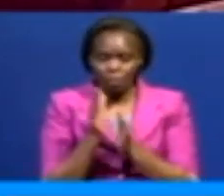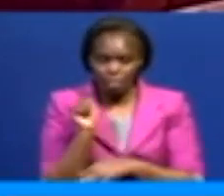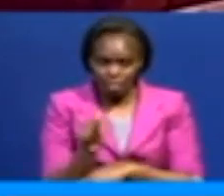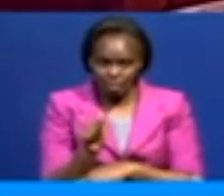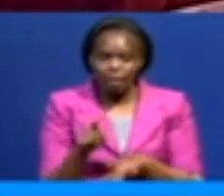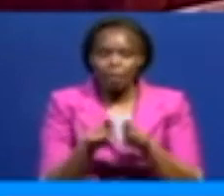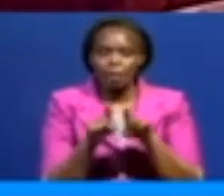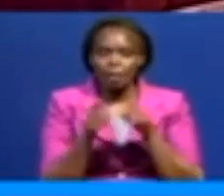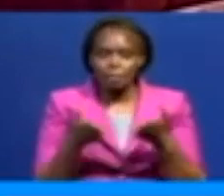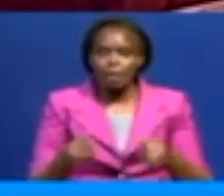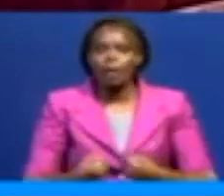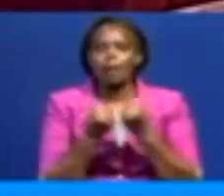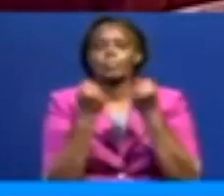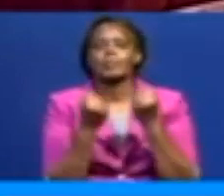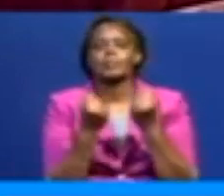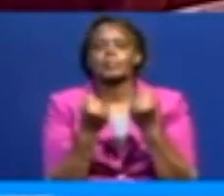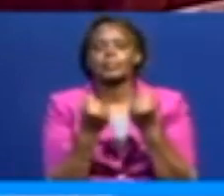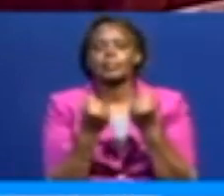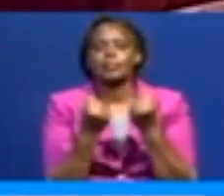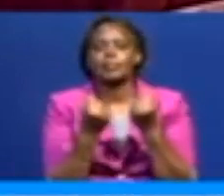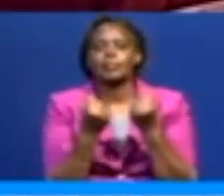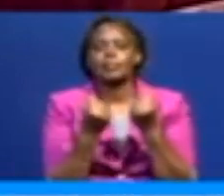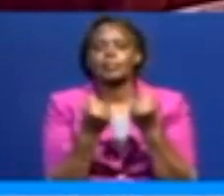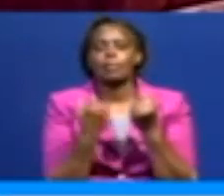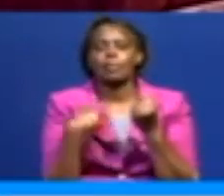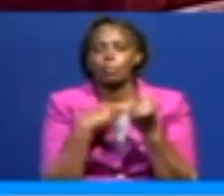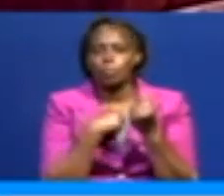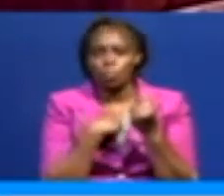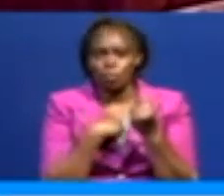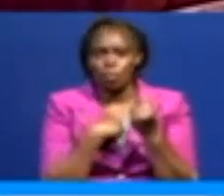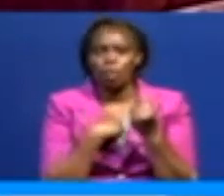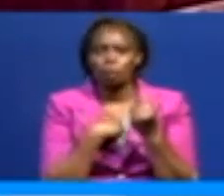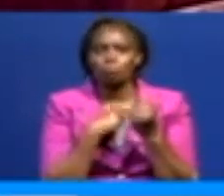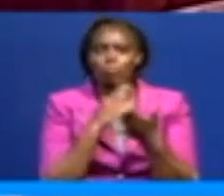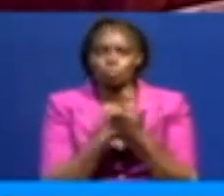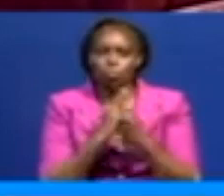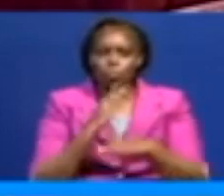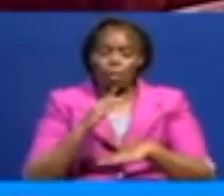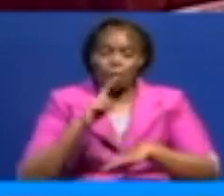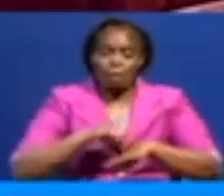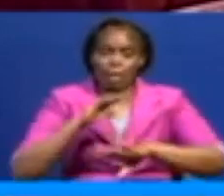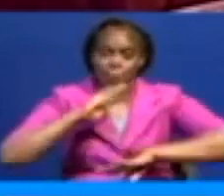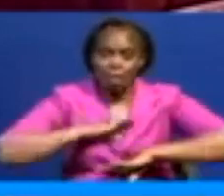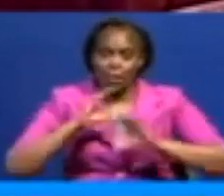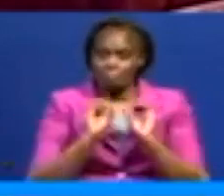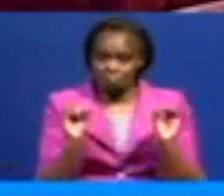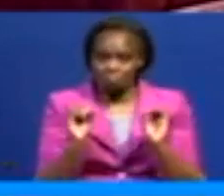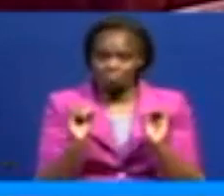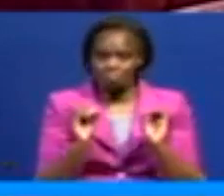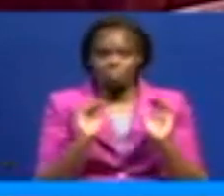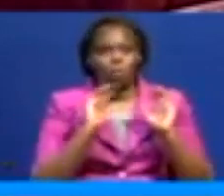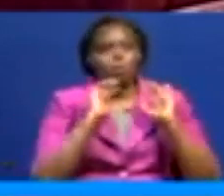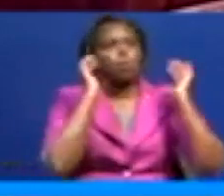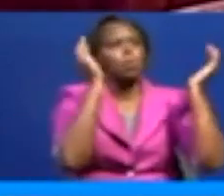it is. And as we deal with it, Mr. Speaker, we are actually in a race against time in the eyes of the world to